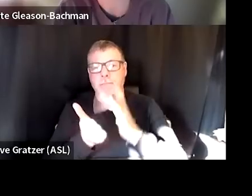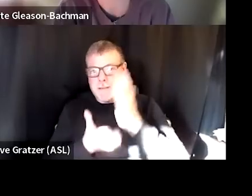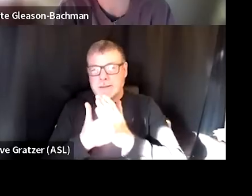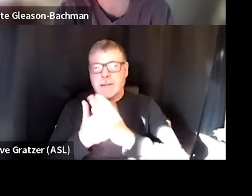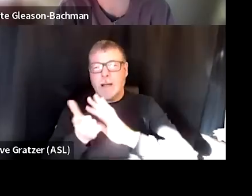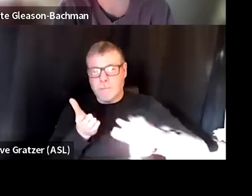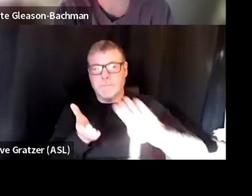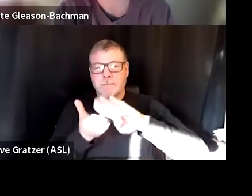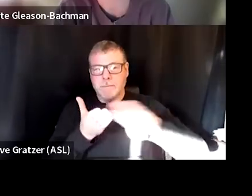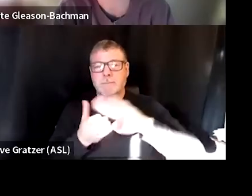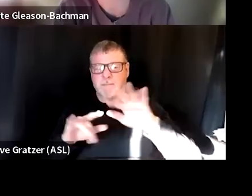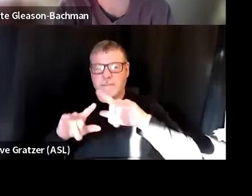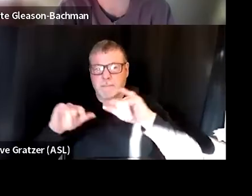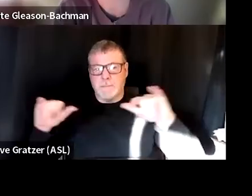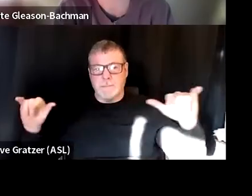that.